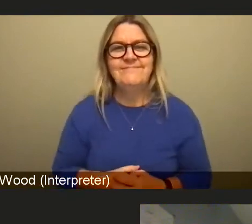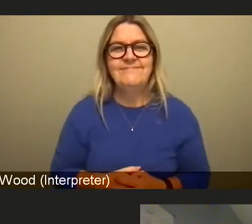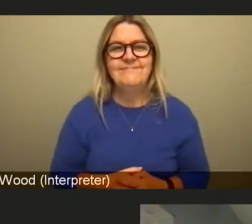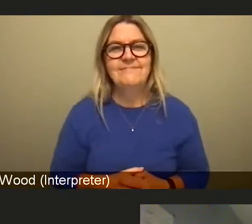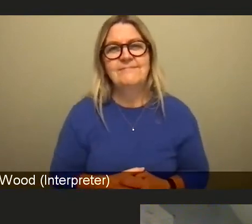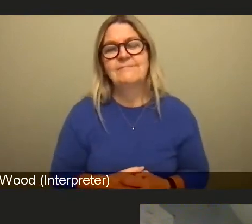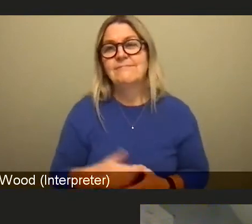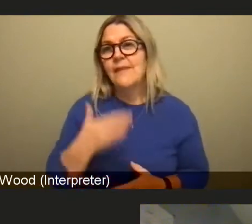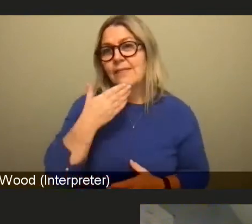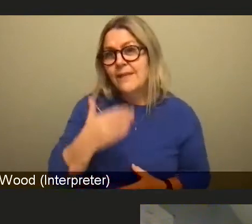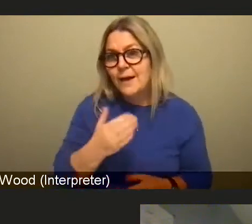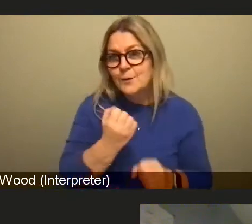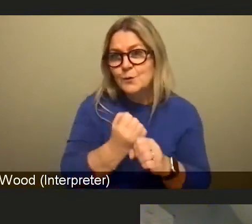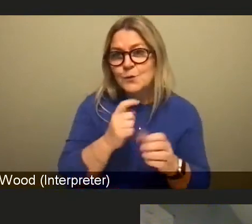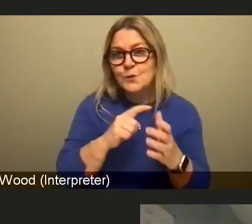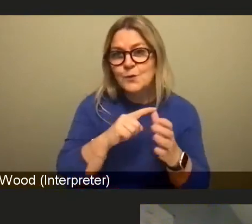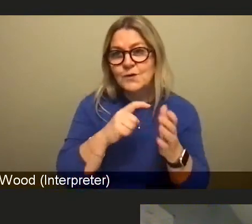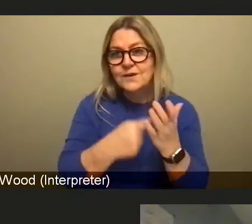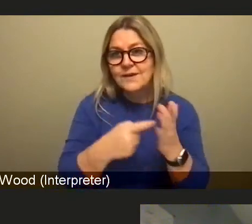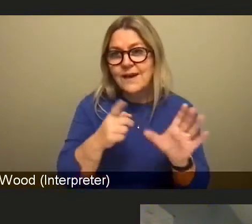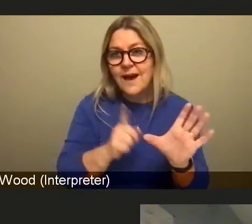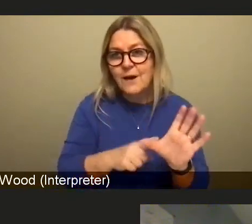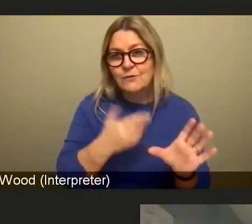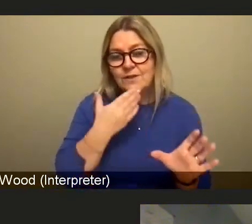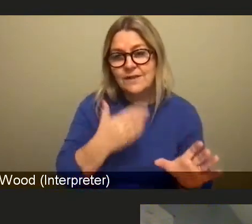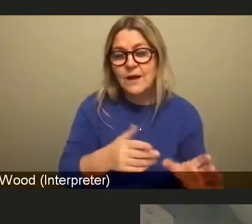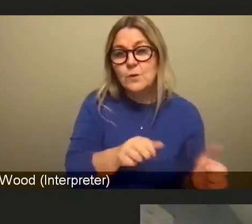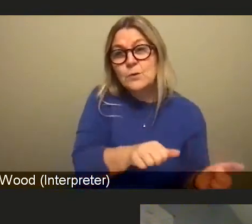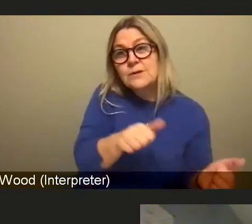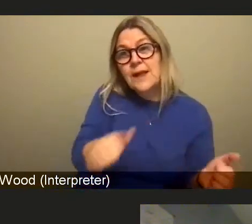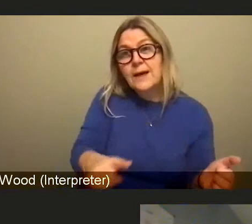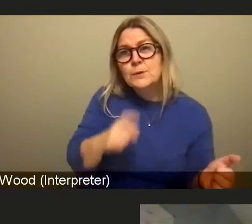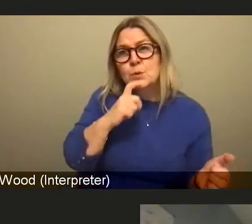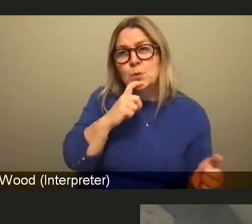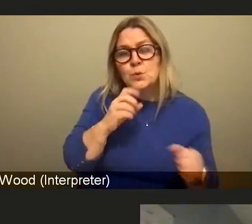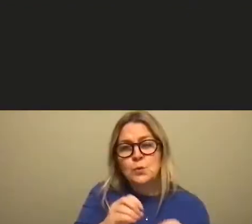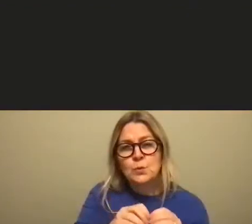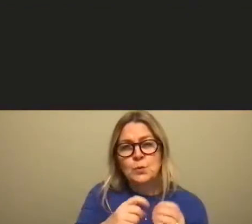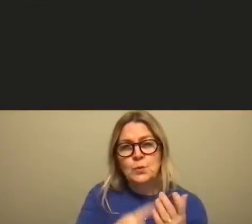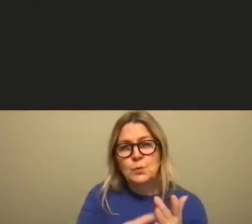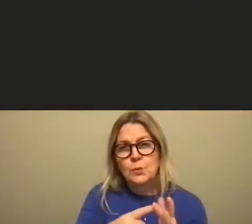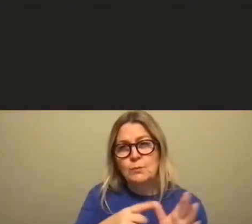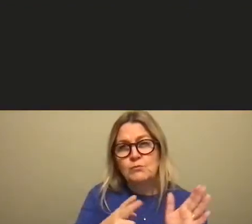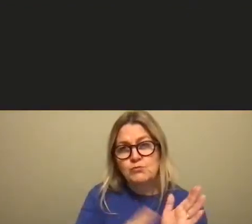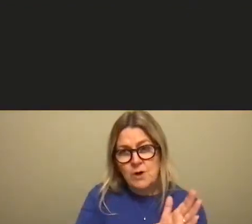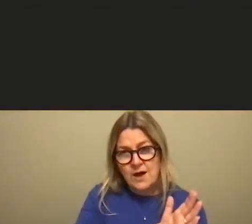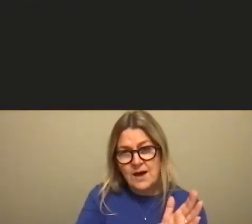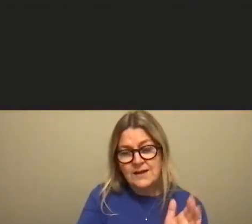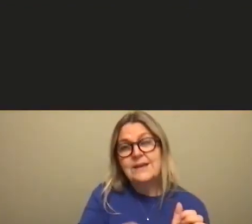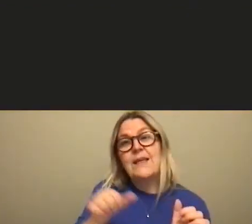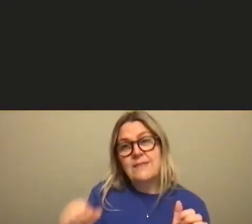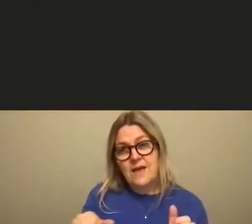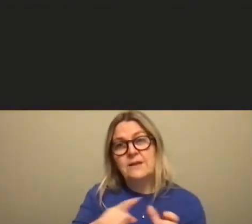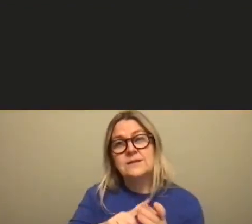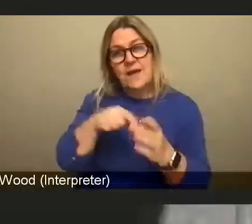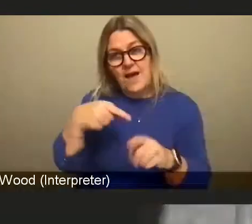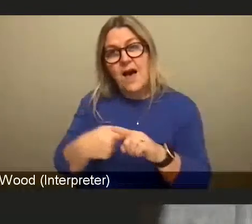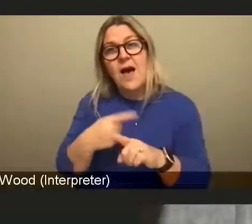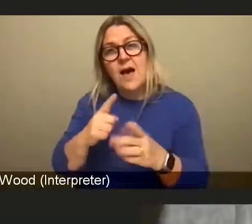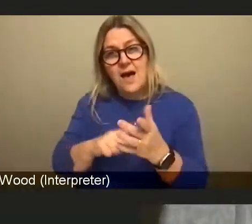Fabulous, thank you. Could I come to Brian next, and then we'll go to Alex finally on this question.